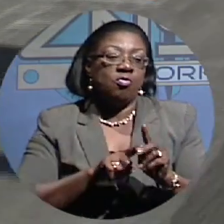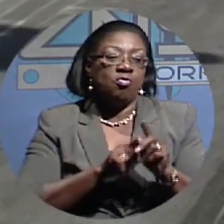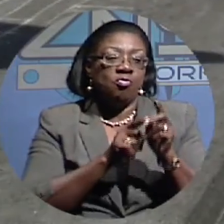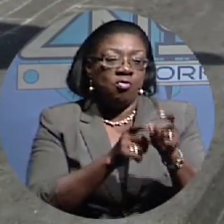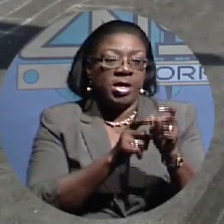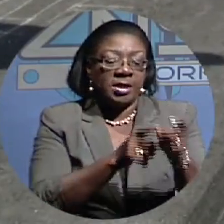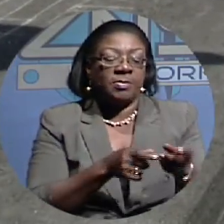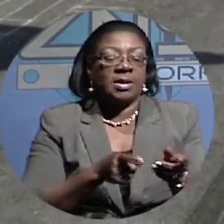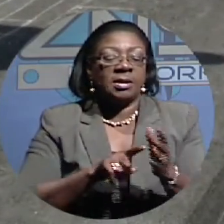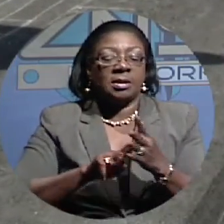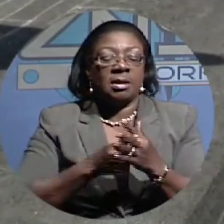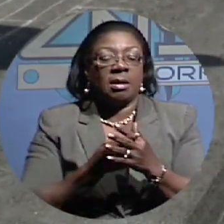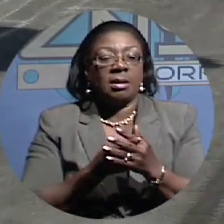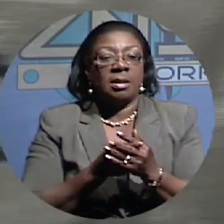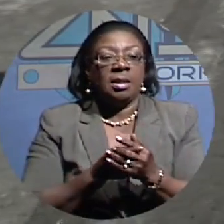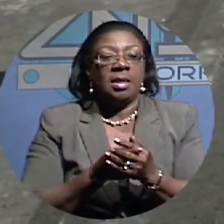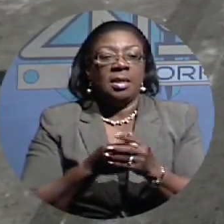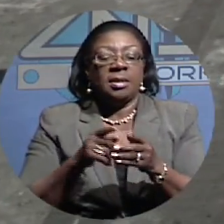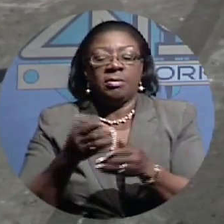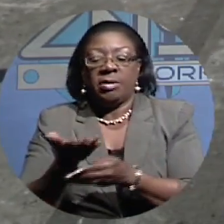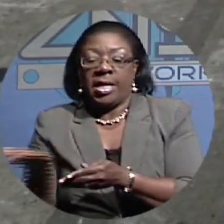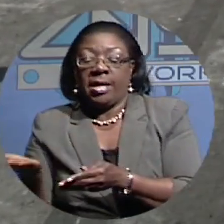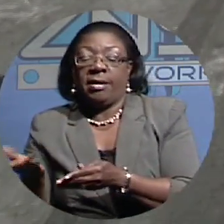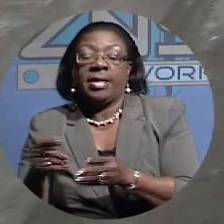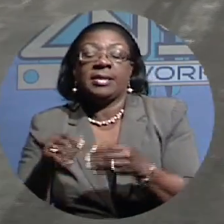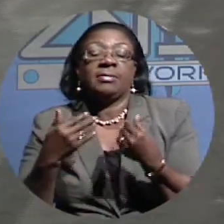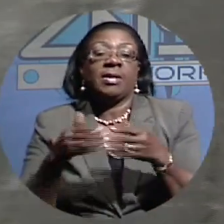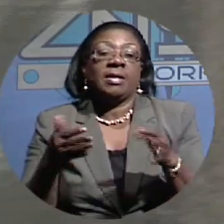are now is the end. This is the shutdown area,